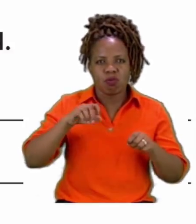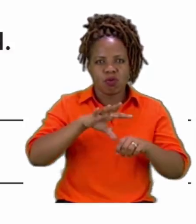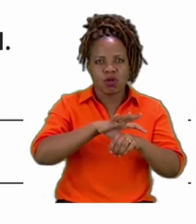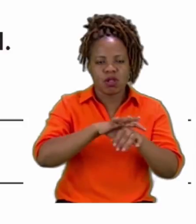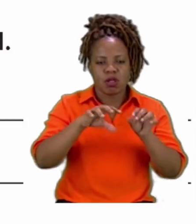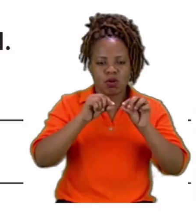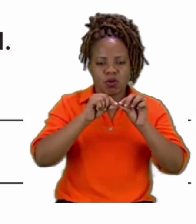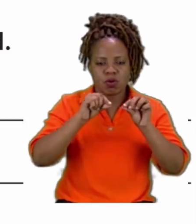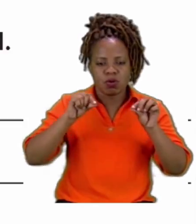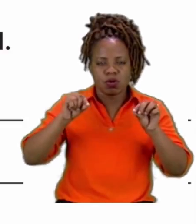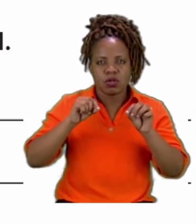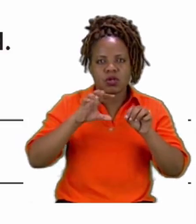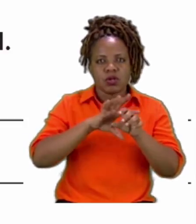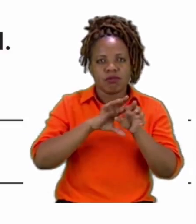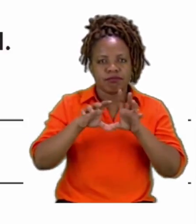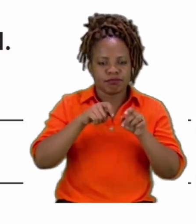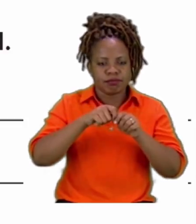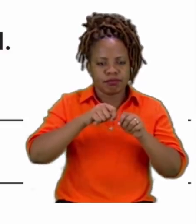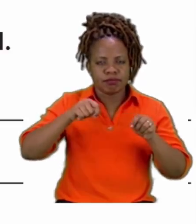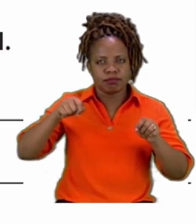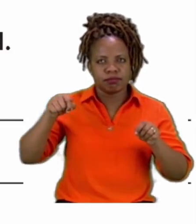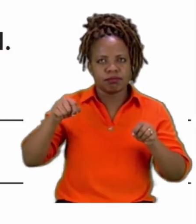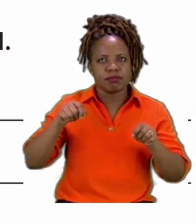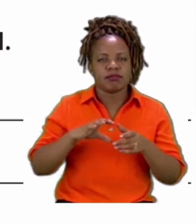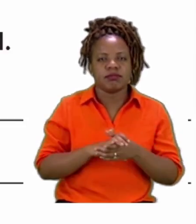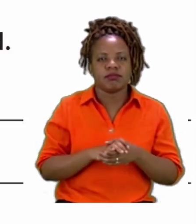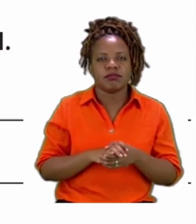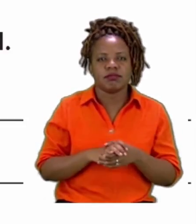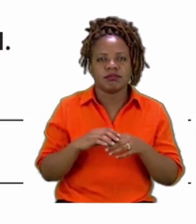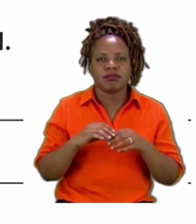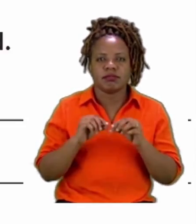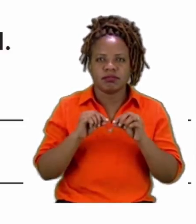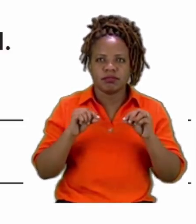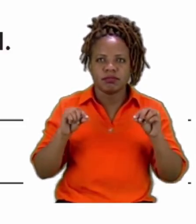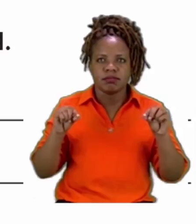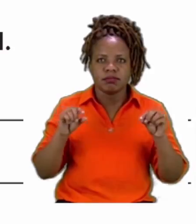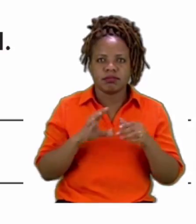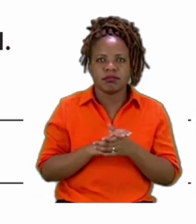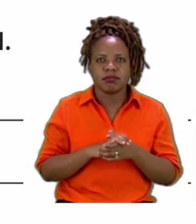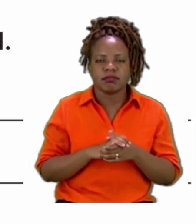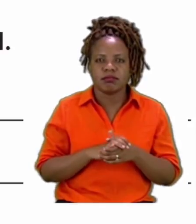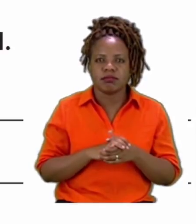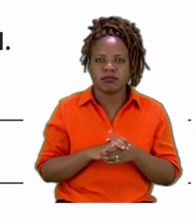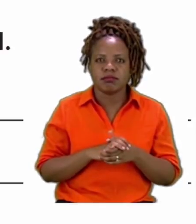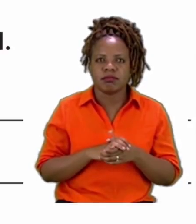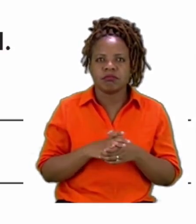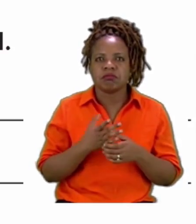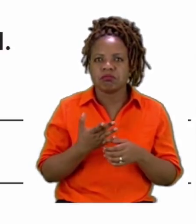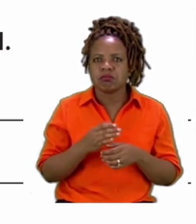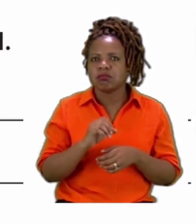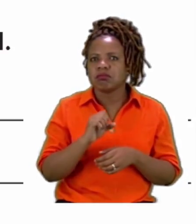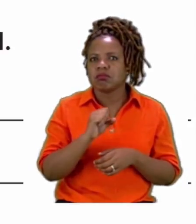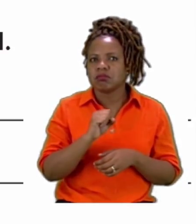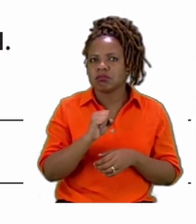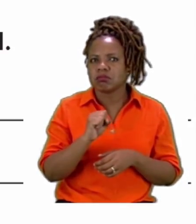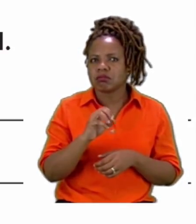the clue that we have here to either use he or she is the word his. So we